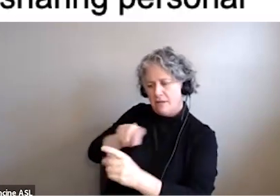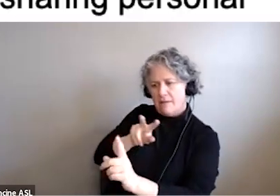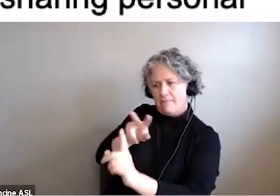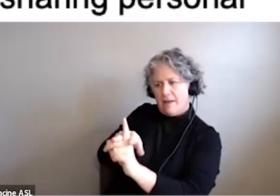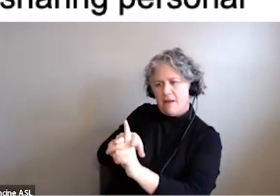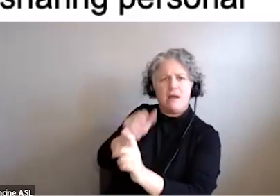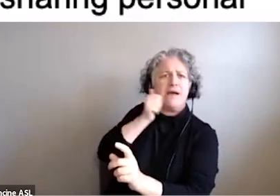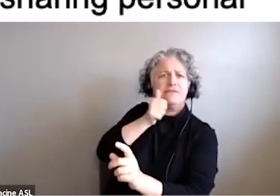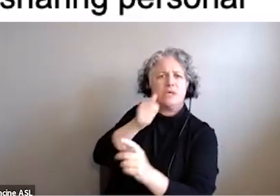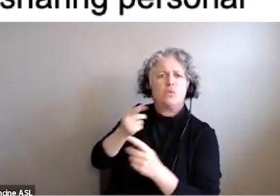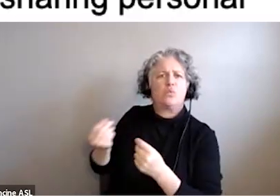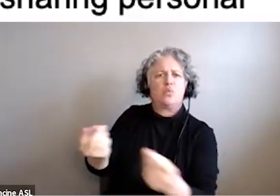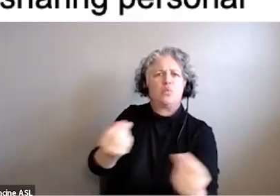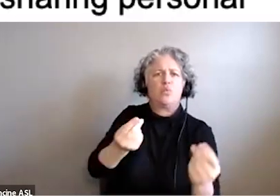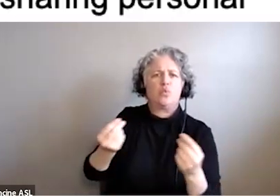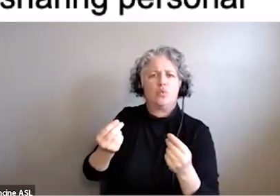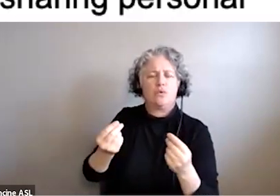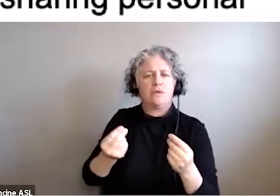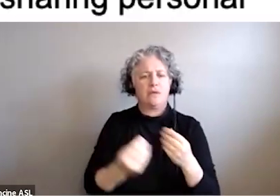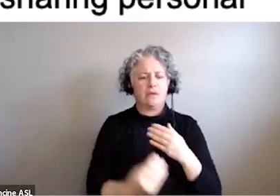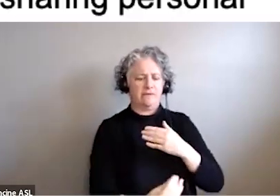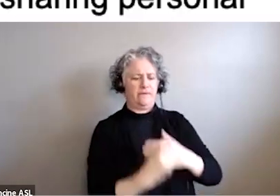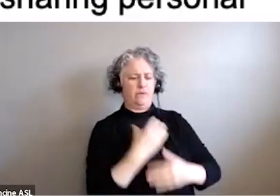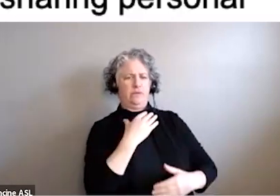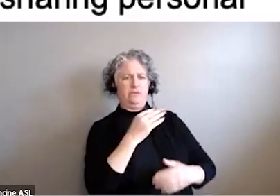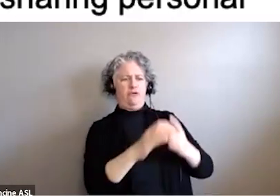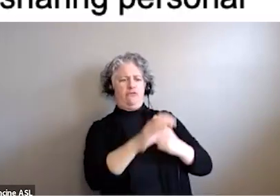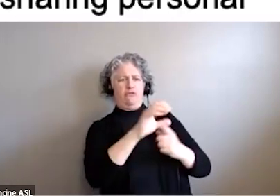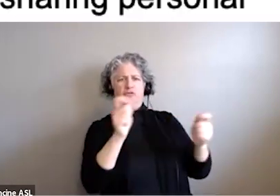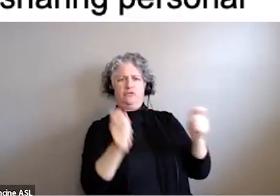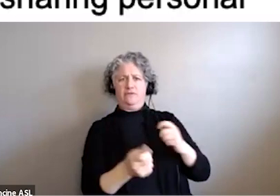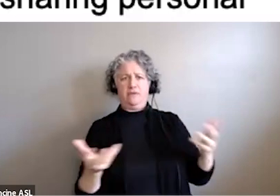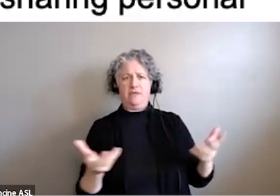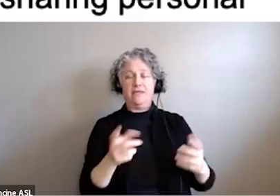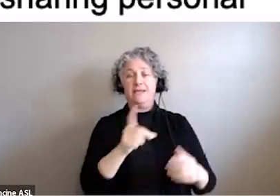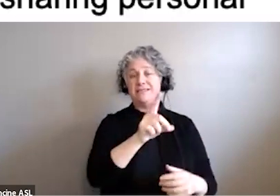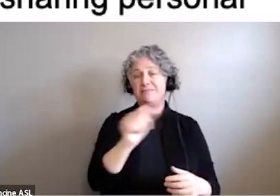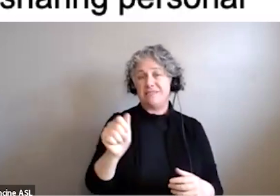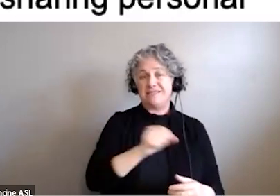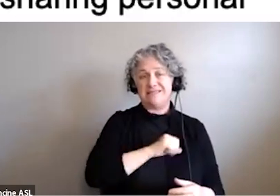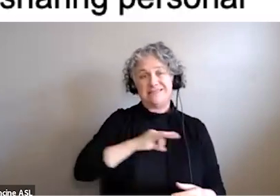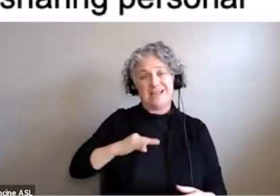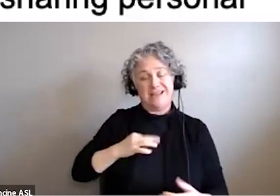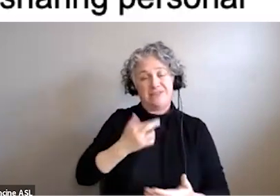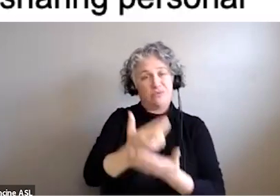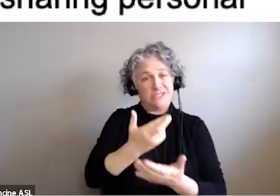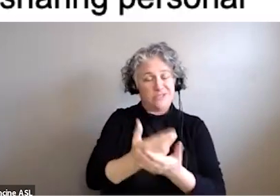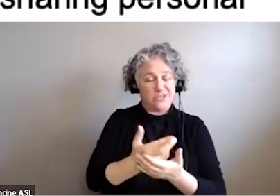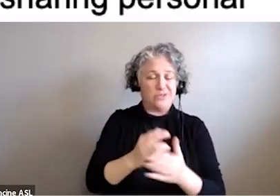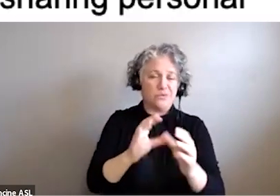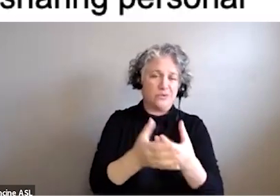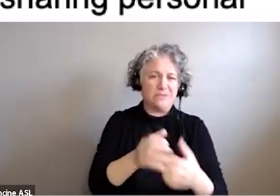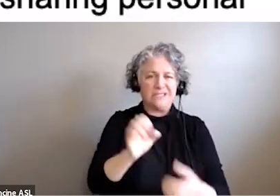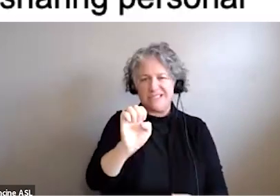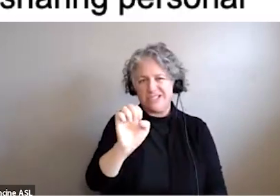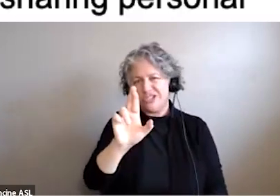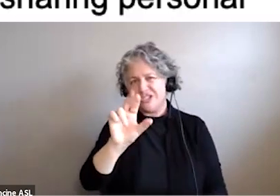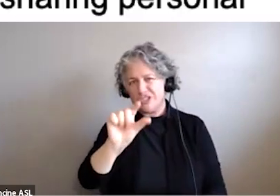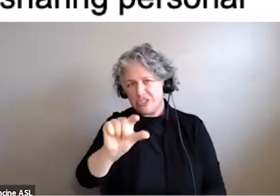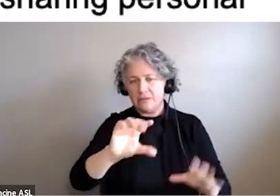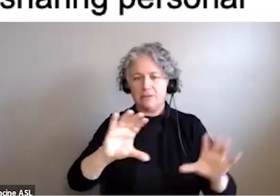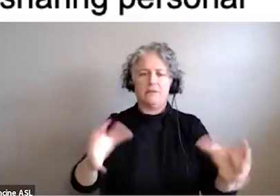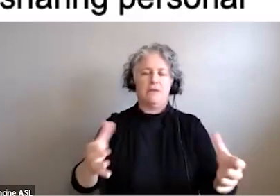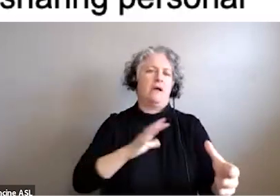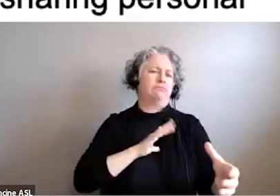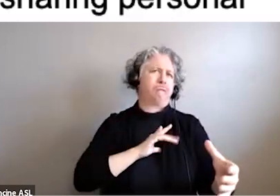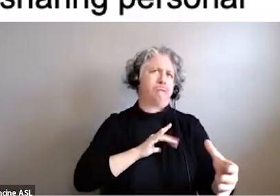Our major driver for this cultural shift has been our Disability Employee Resource Group, or short ERG. They have